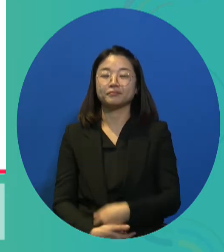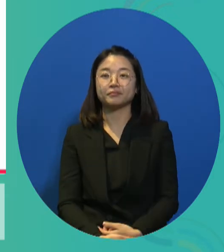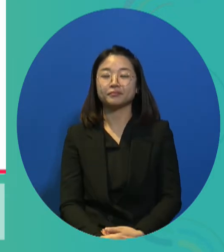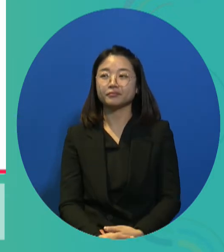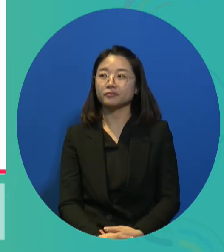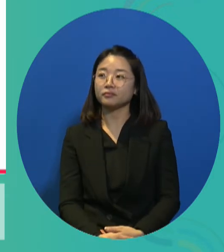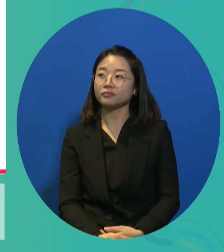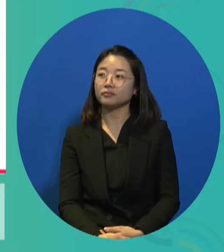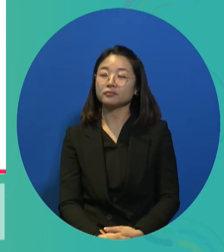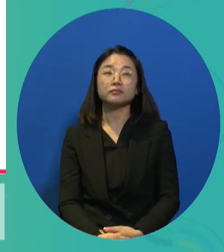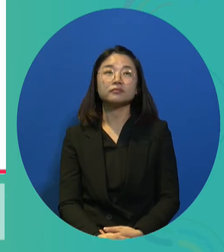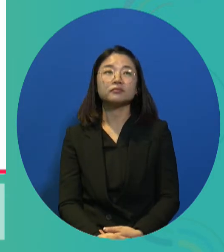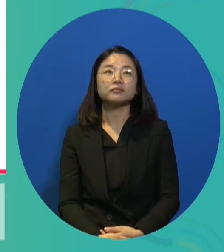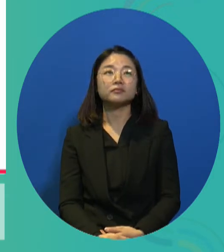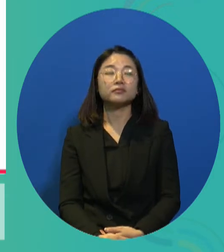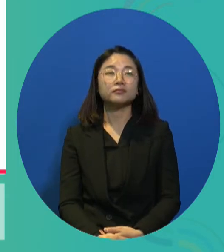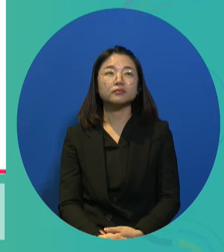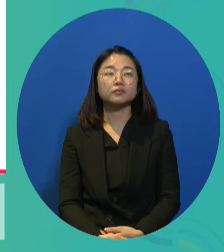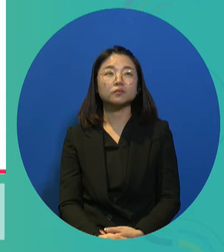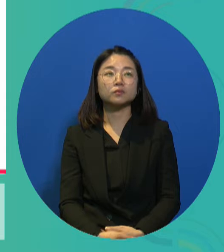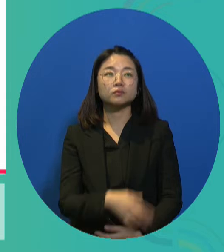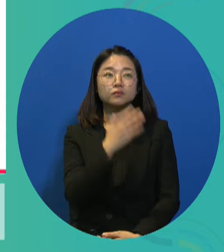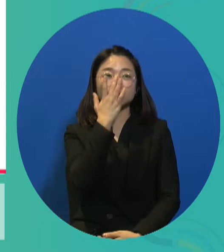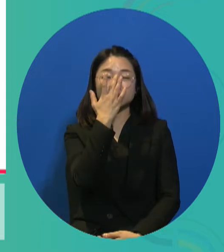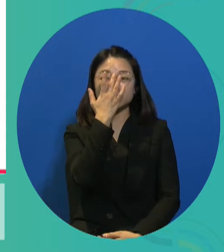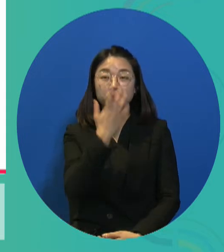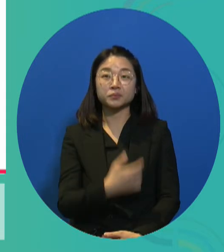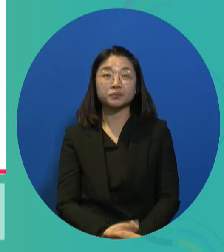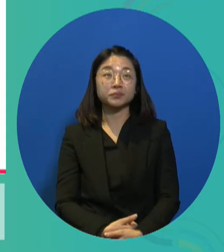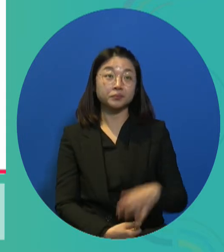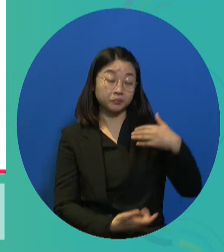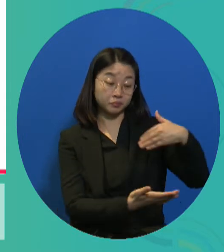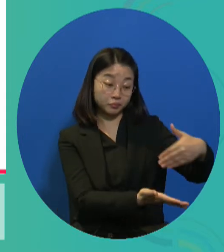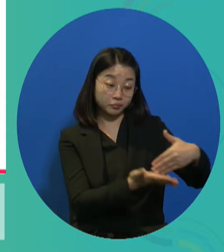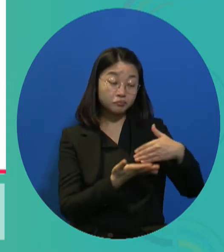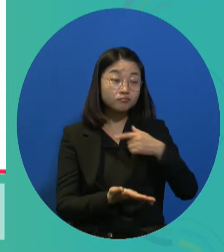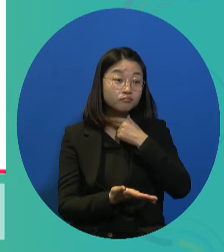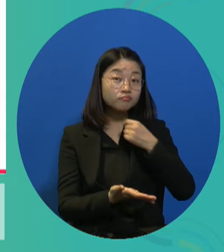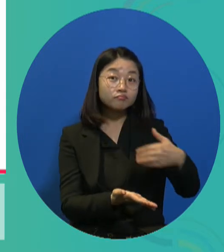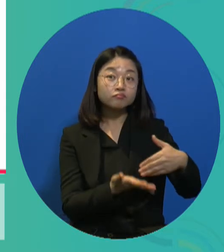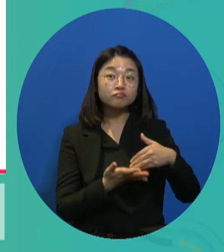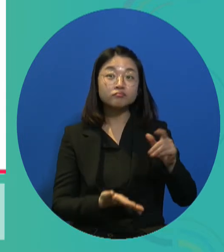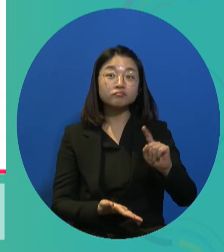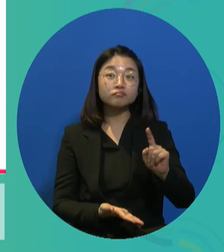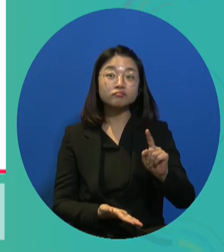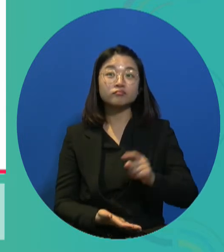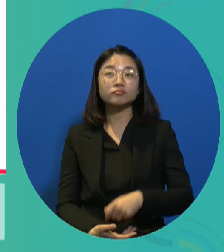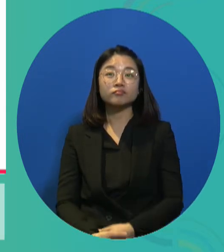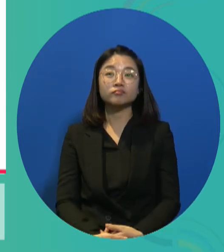a decision. Some of the eligibility criteria, as you can see here,